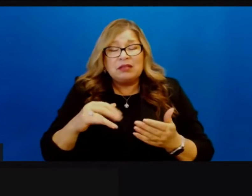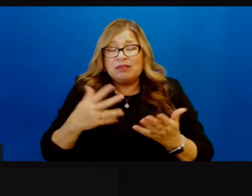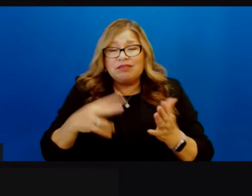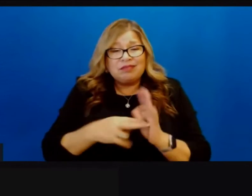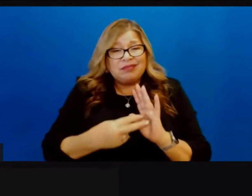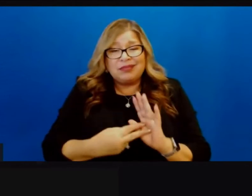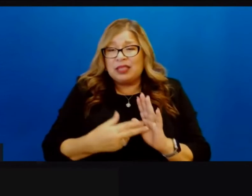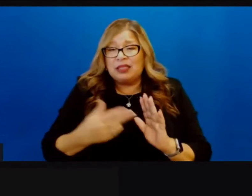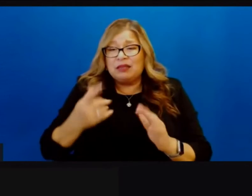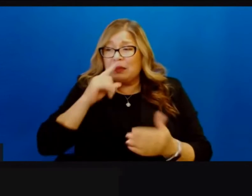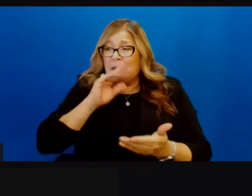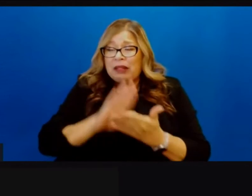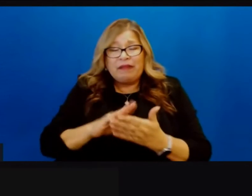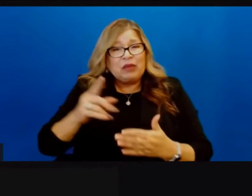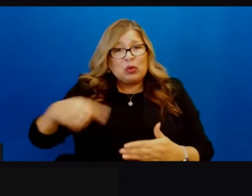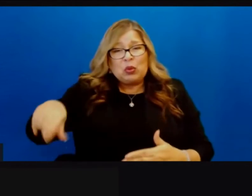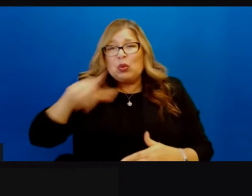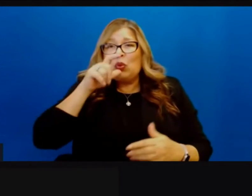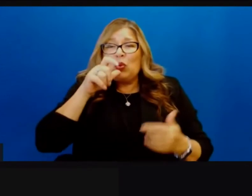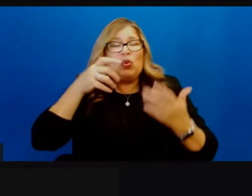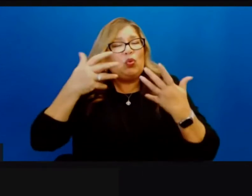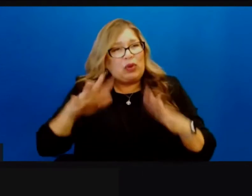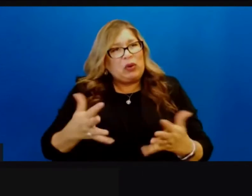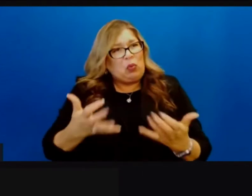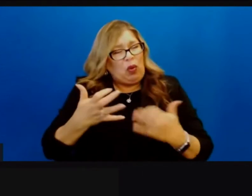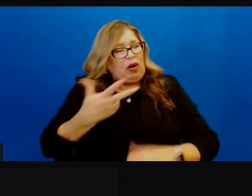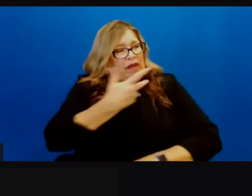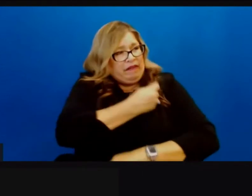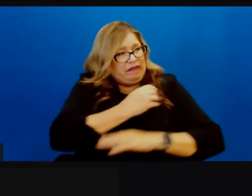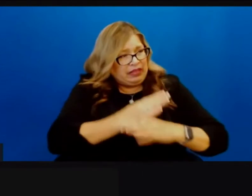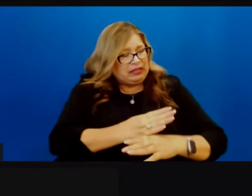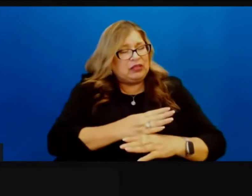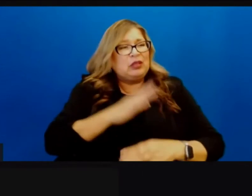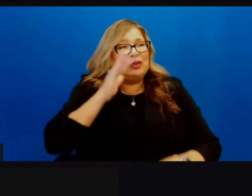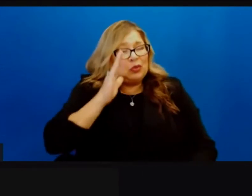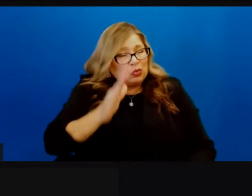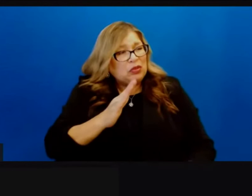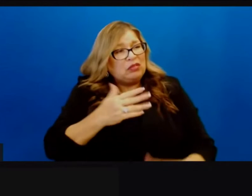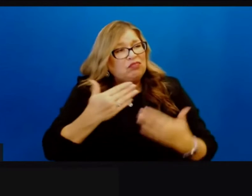be vaccinated has probably been vaccinated by now, and it's probably not going to get that much higher?